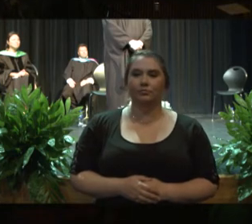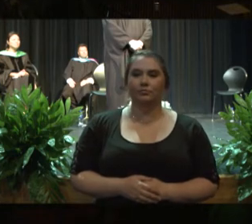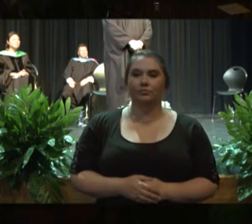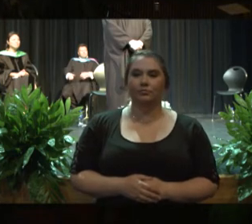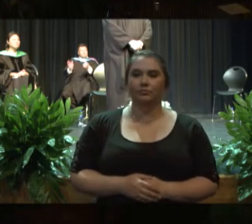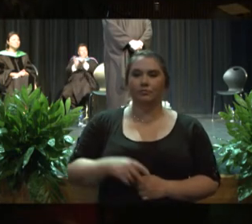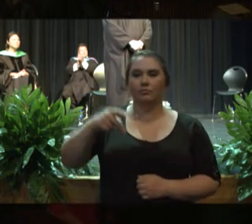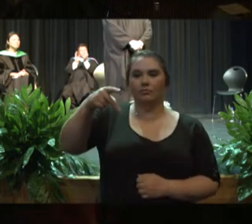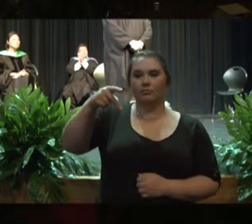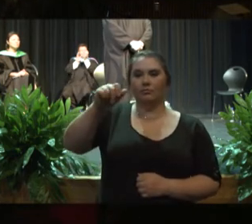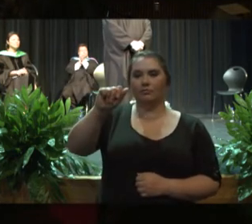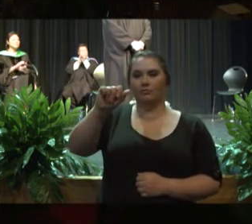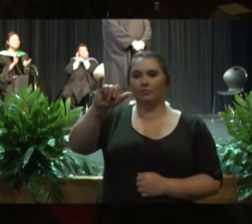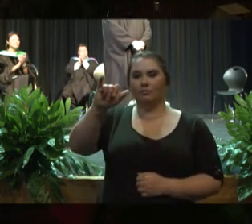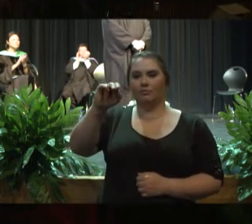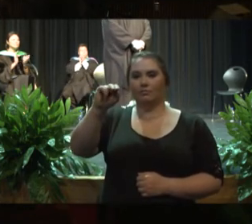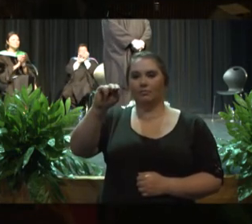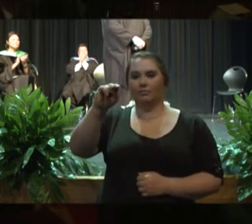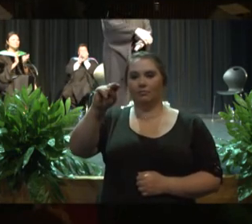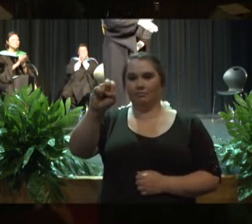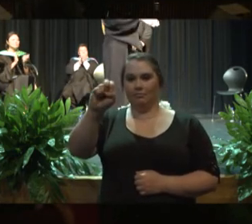Jemijah Sherelle Payne.